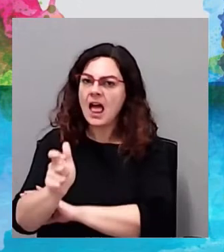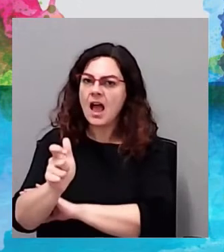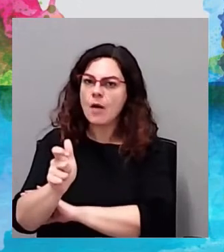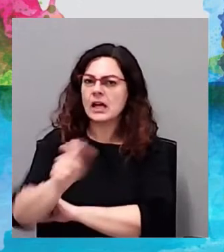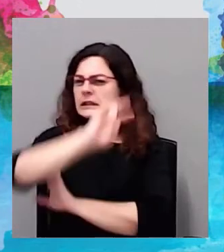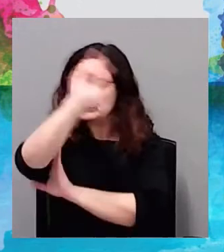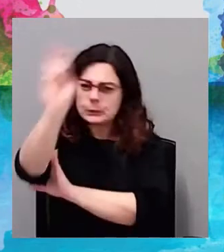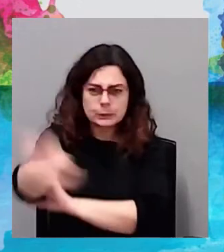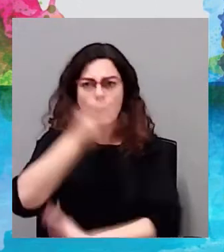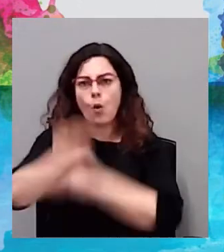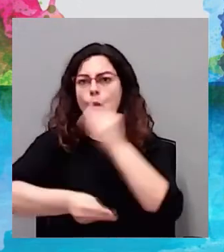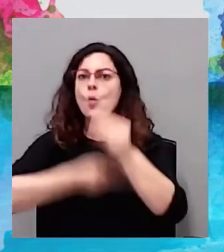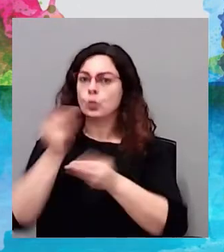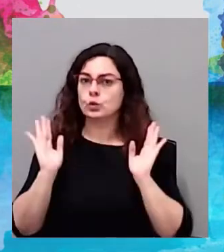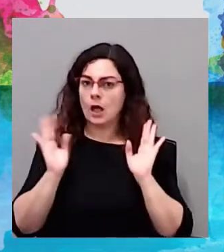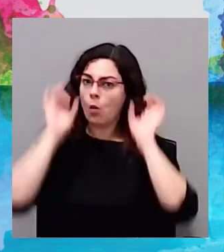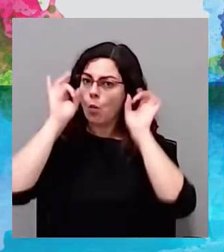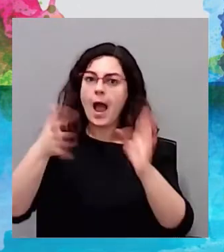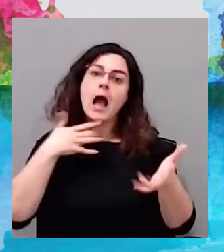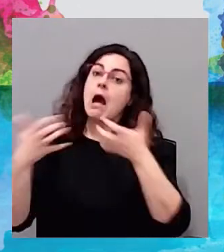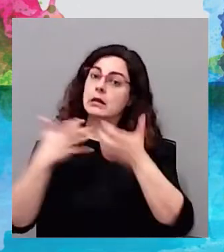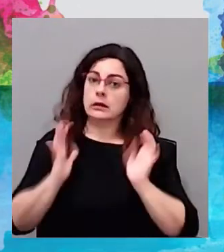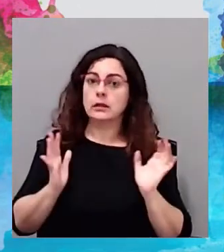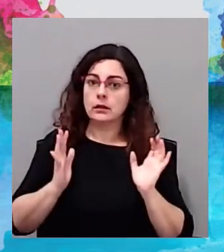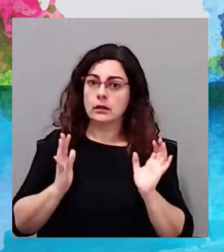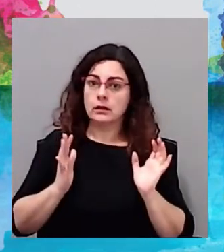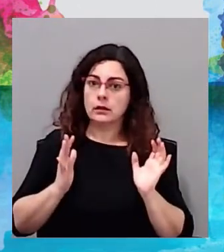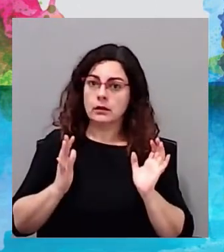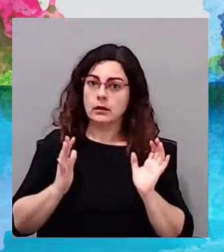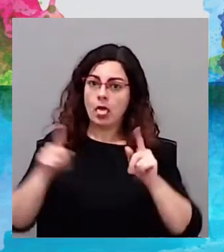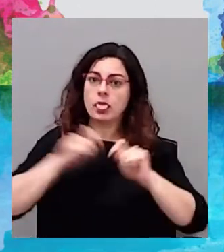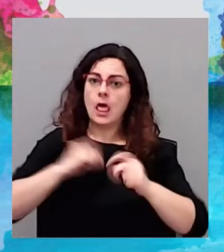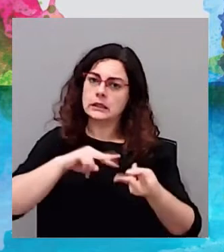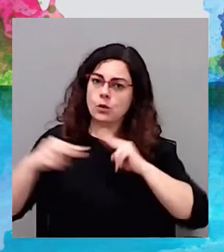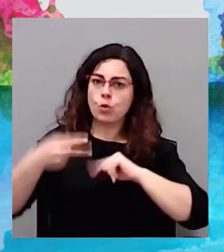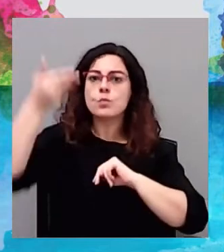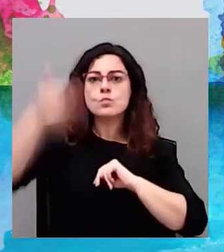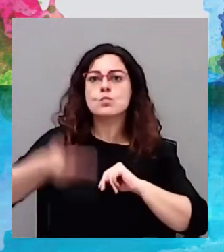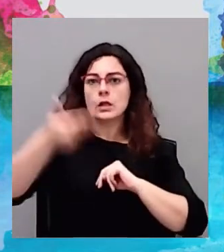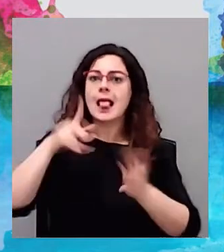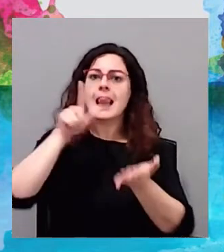to be used as varied a vocabulary as the work itself.